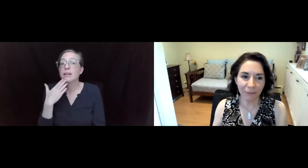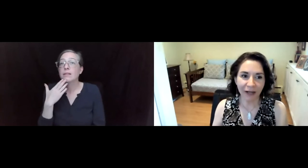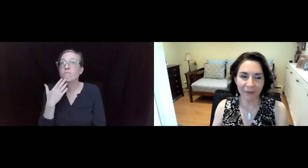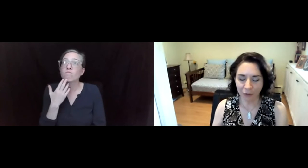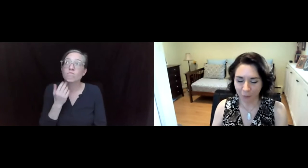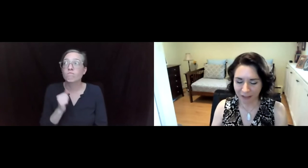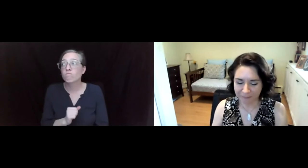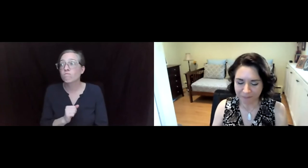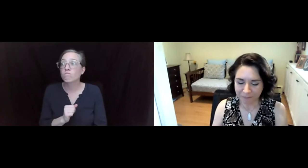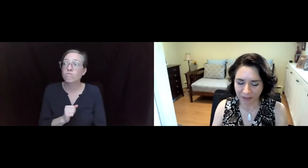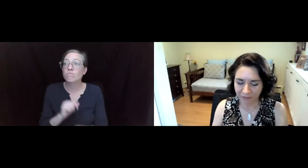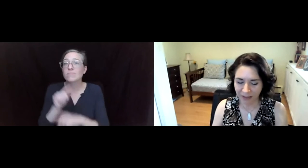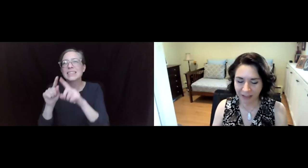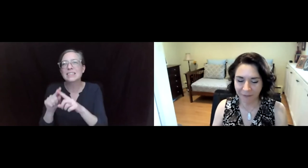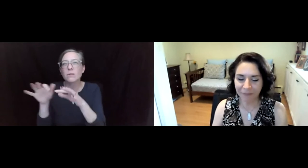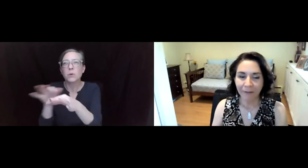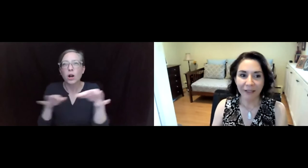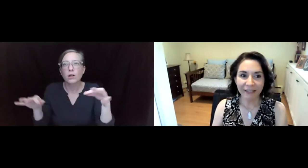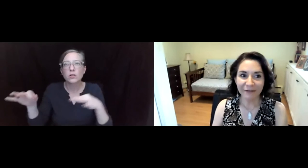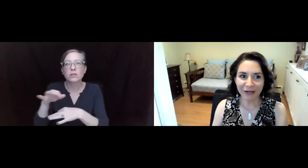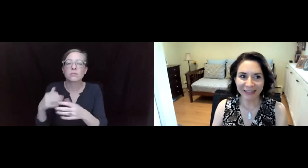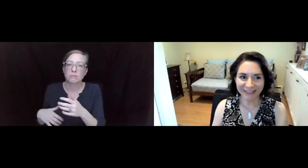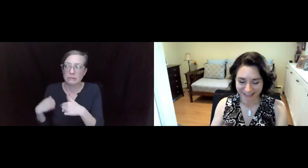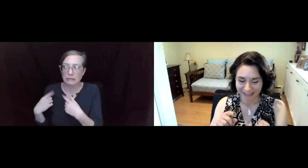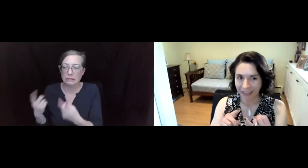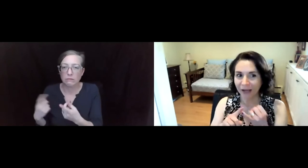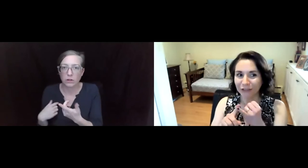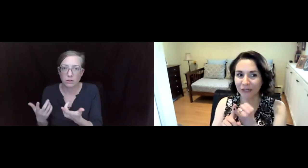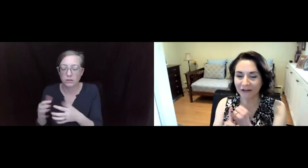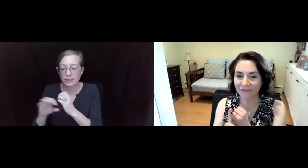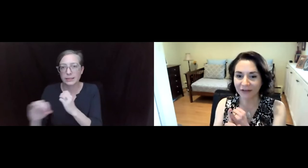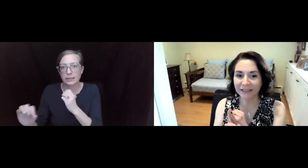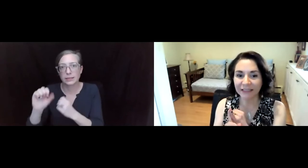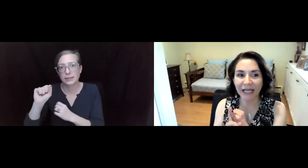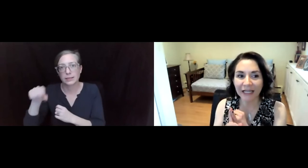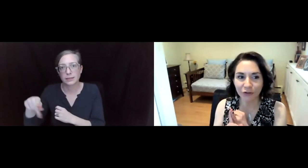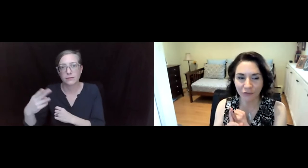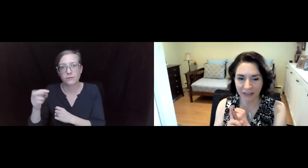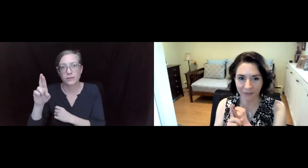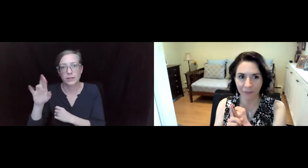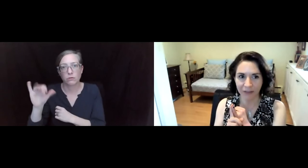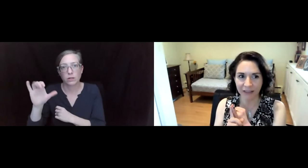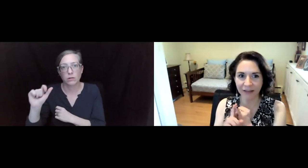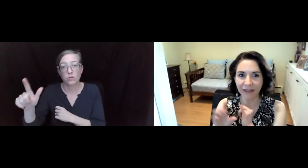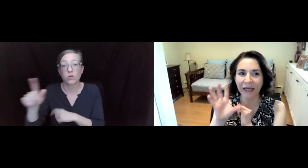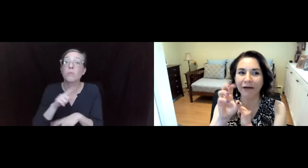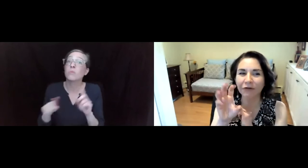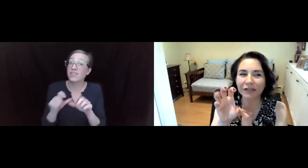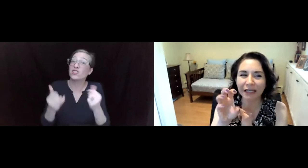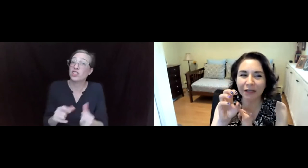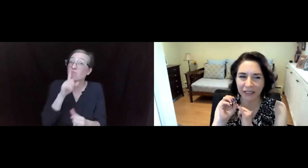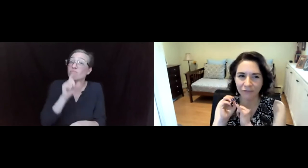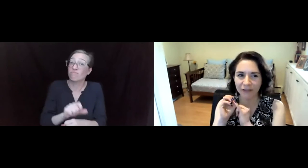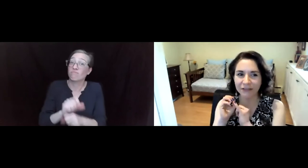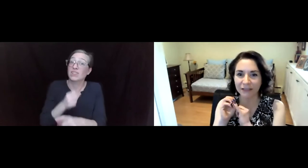All of them happen to be spherical, but the shape matters. Shape actually affects the electrophoretic mobility, and for